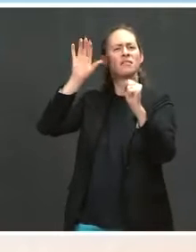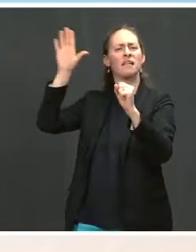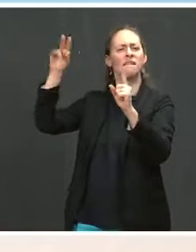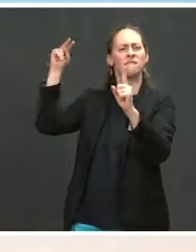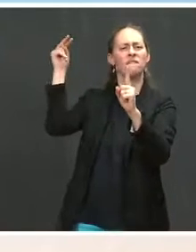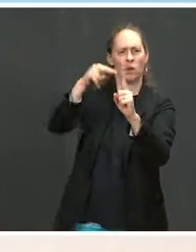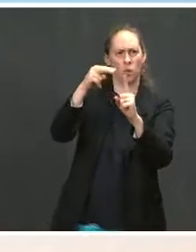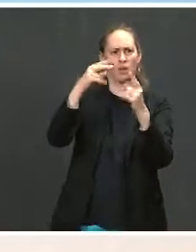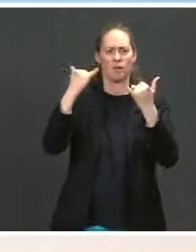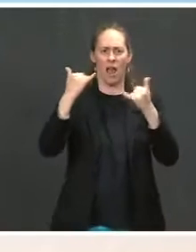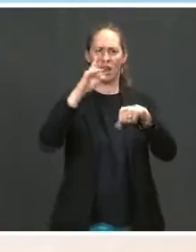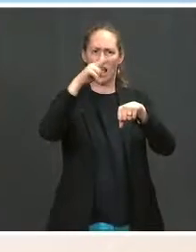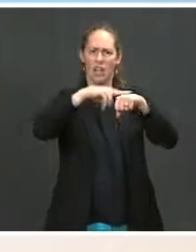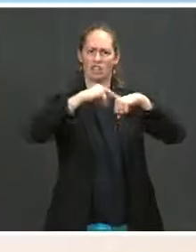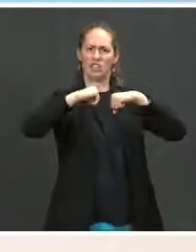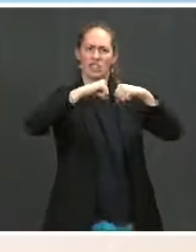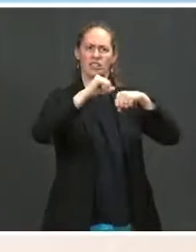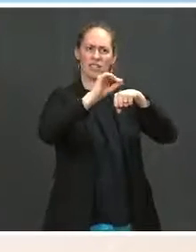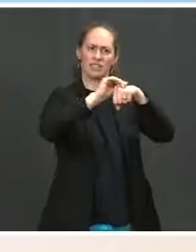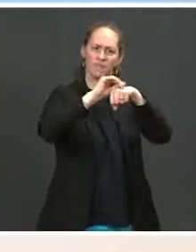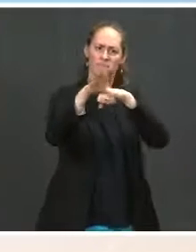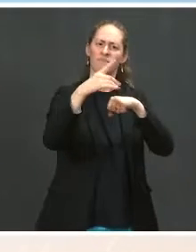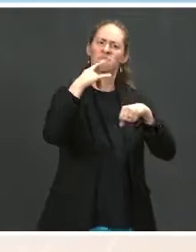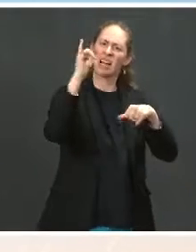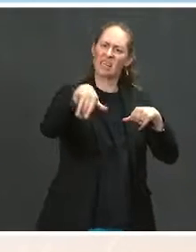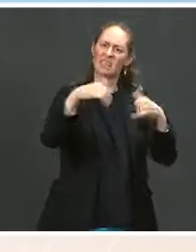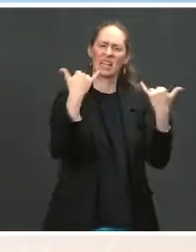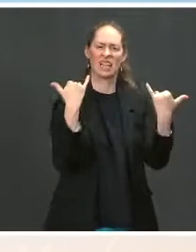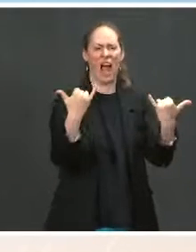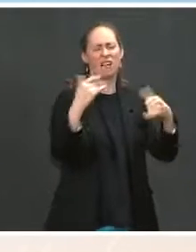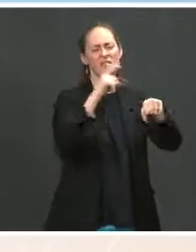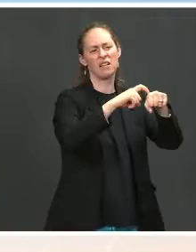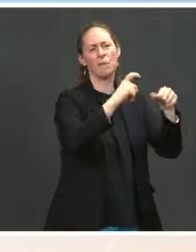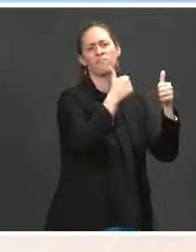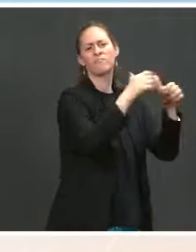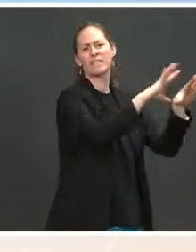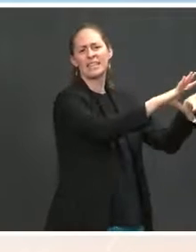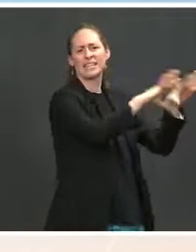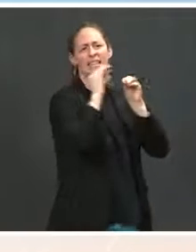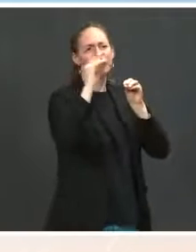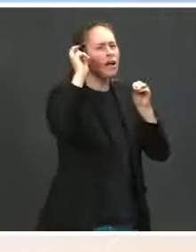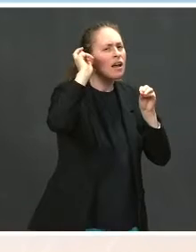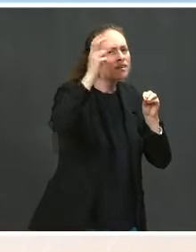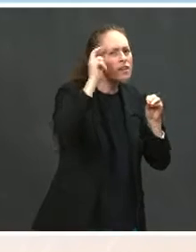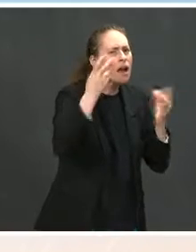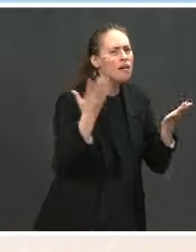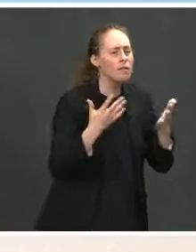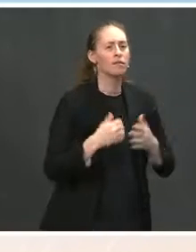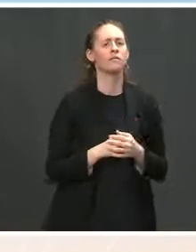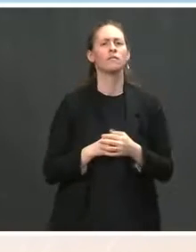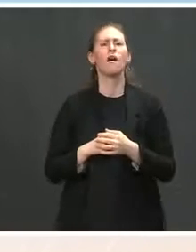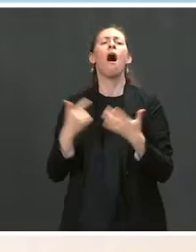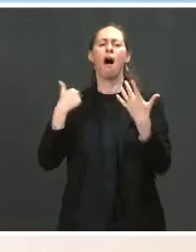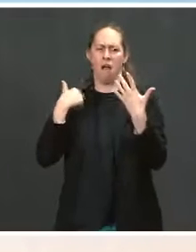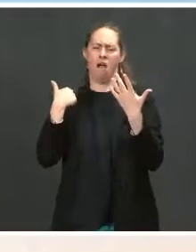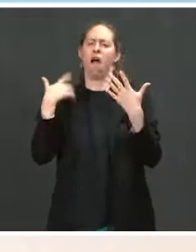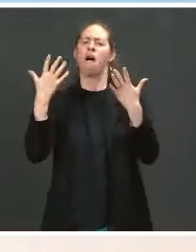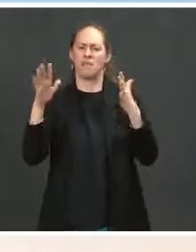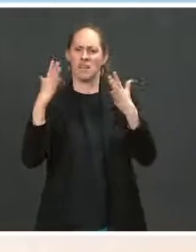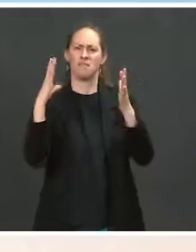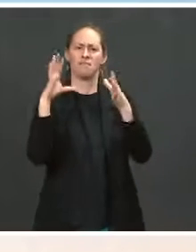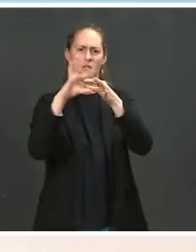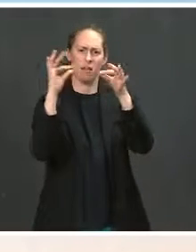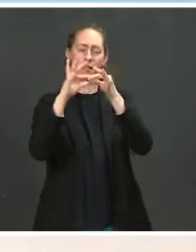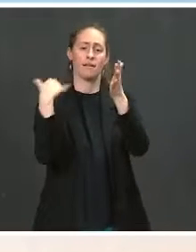Afghanistan? Well, Steve, I will leave it to them to speak to their viewpoints, but I will again reassert that the